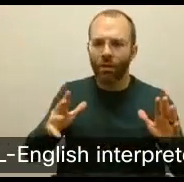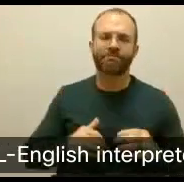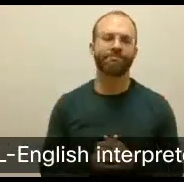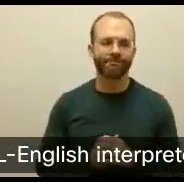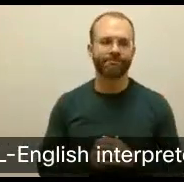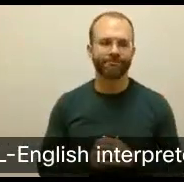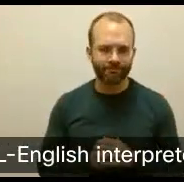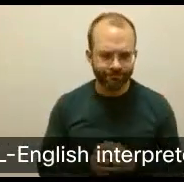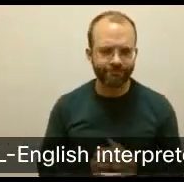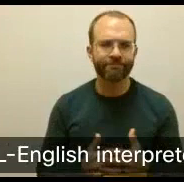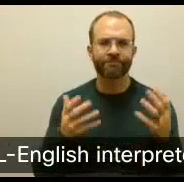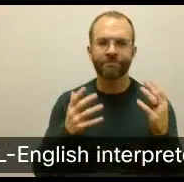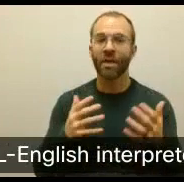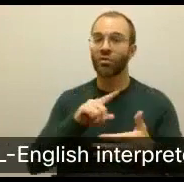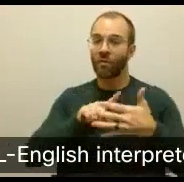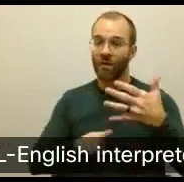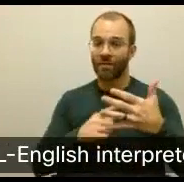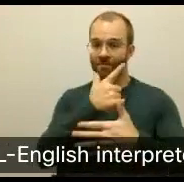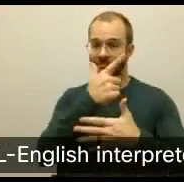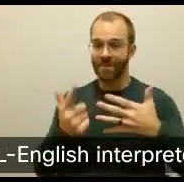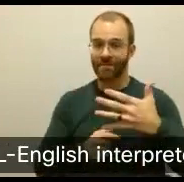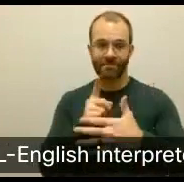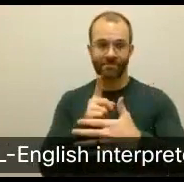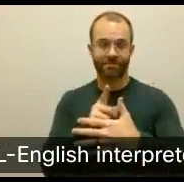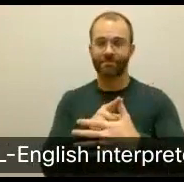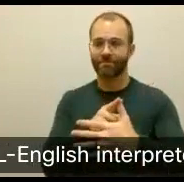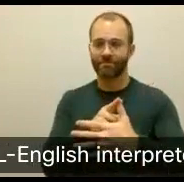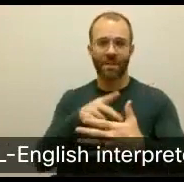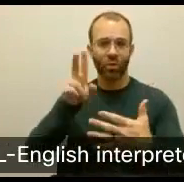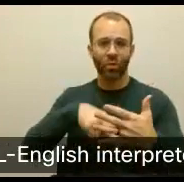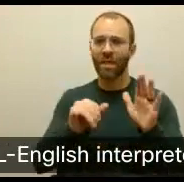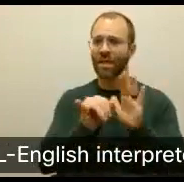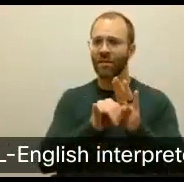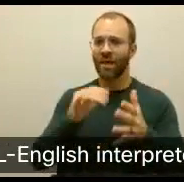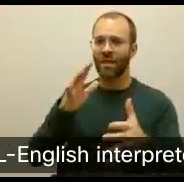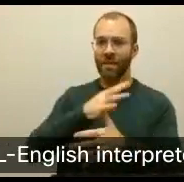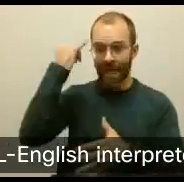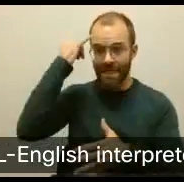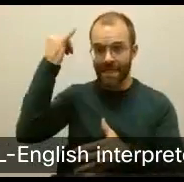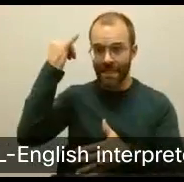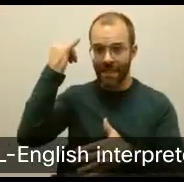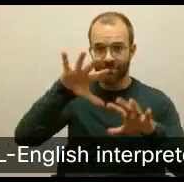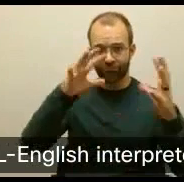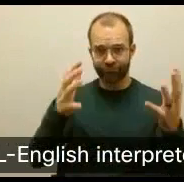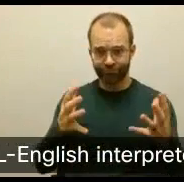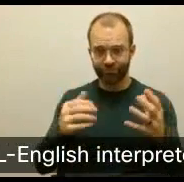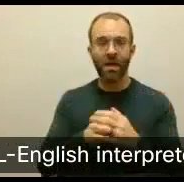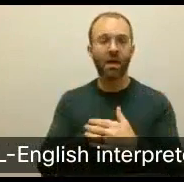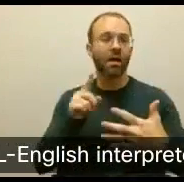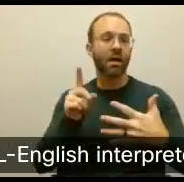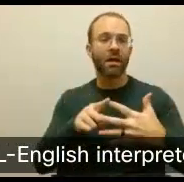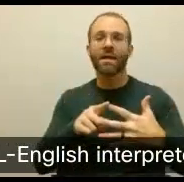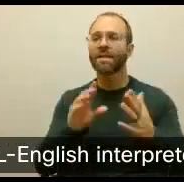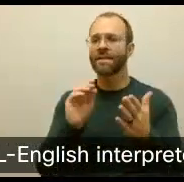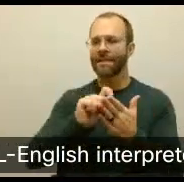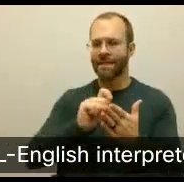So the 5 steps I'm going to suggest here are, first of all, read and identify the main idea of the text. Secondly, take notes.